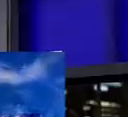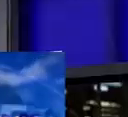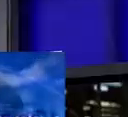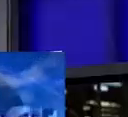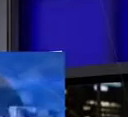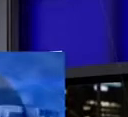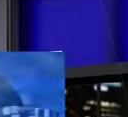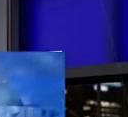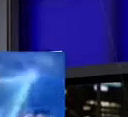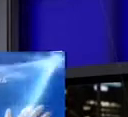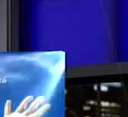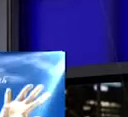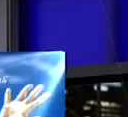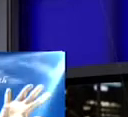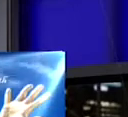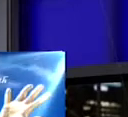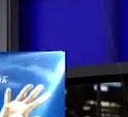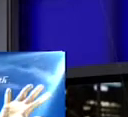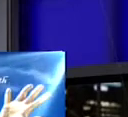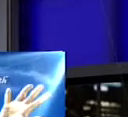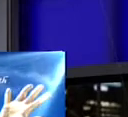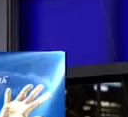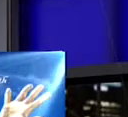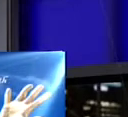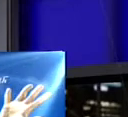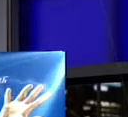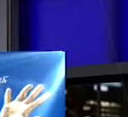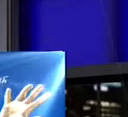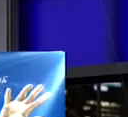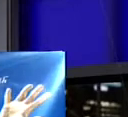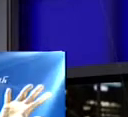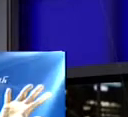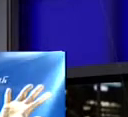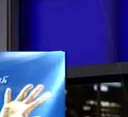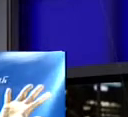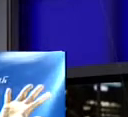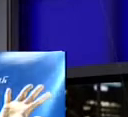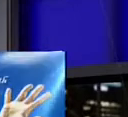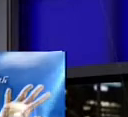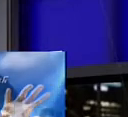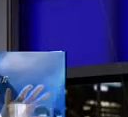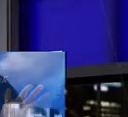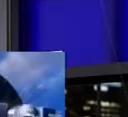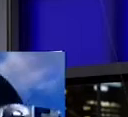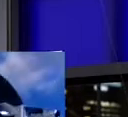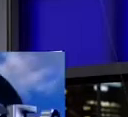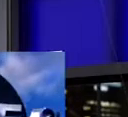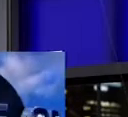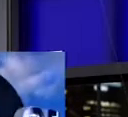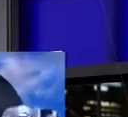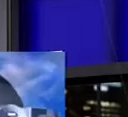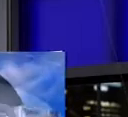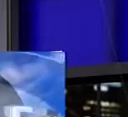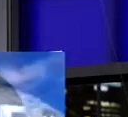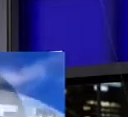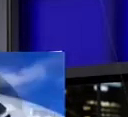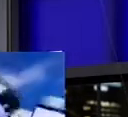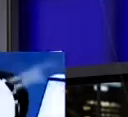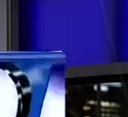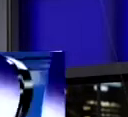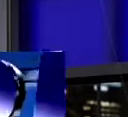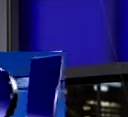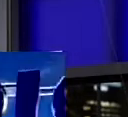A life was willing there to give. It did he say, we swim. It did he say, Randy